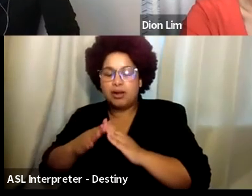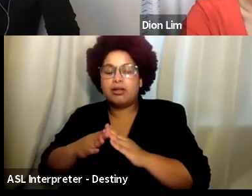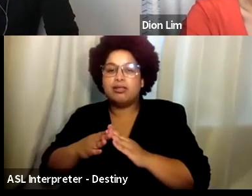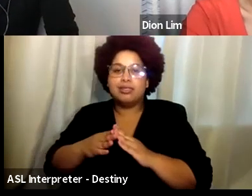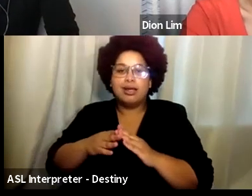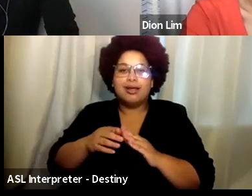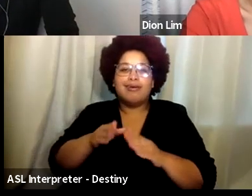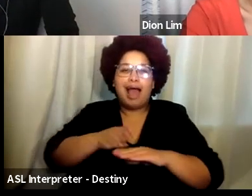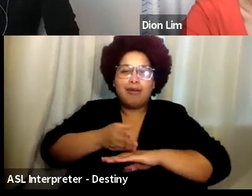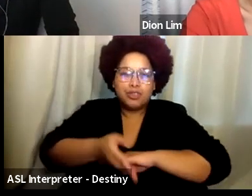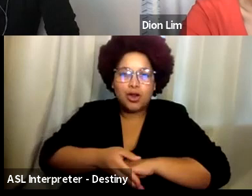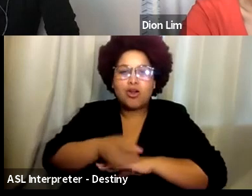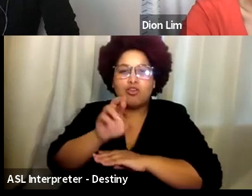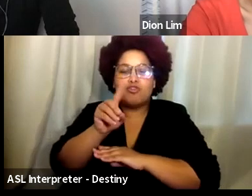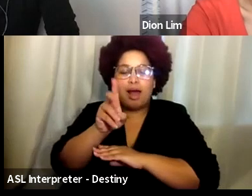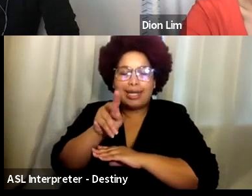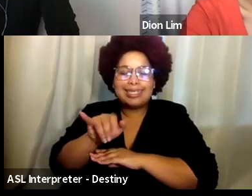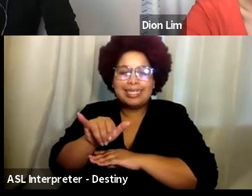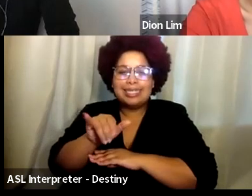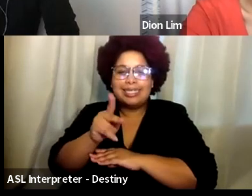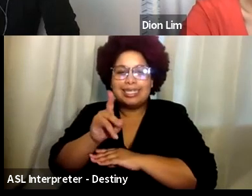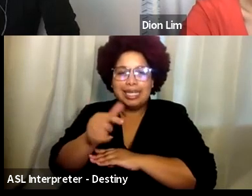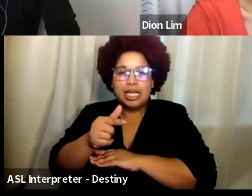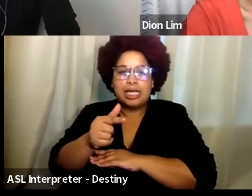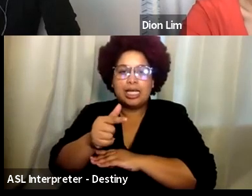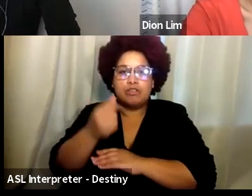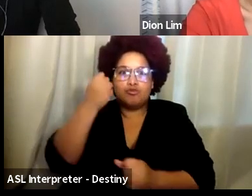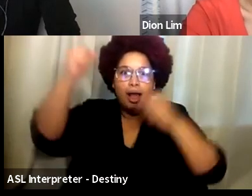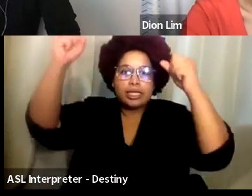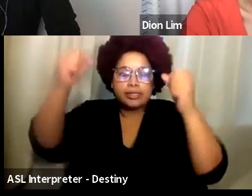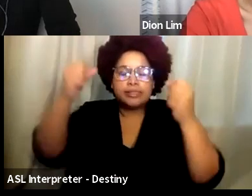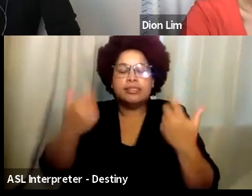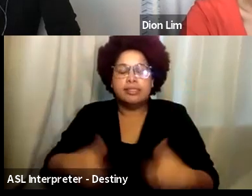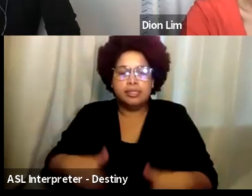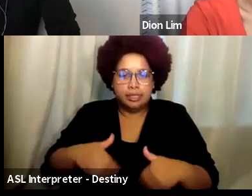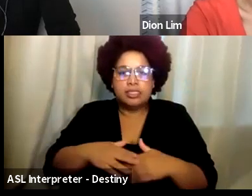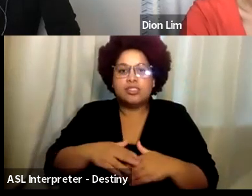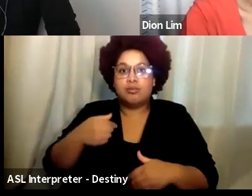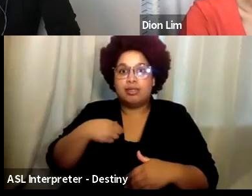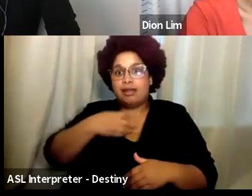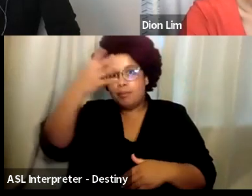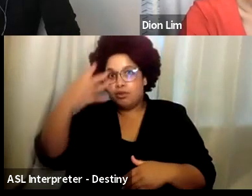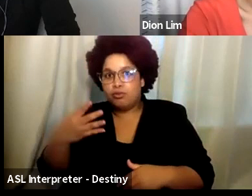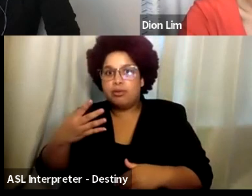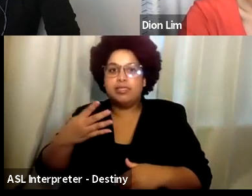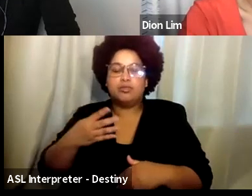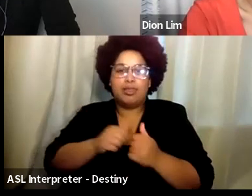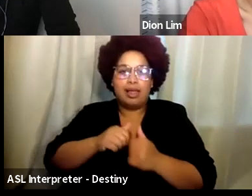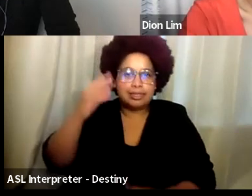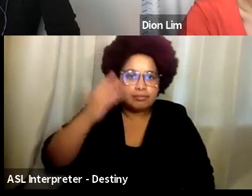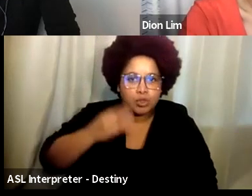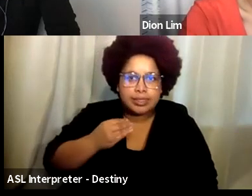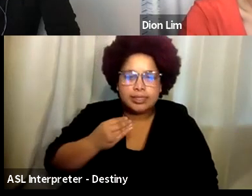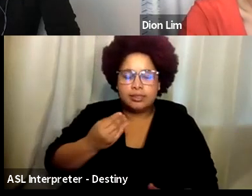the Rodney King verdict. There's so much to move forward. But one of the other things I would say is as immigrants and with that experience, I